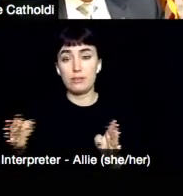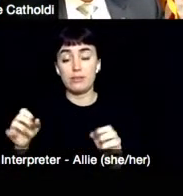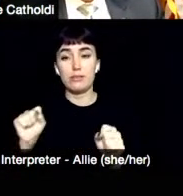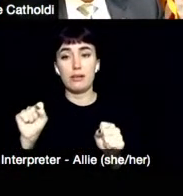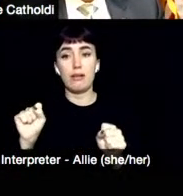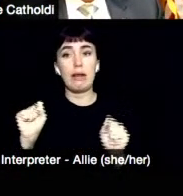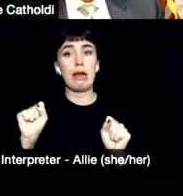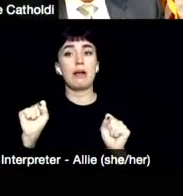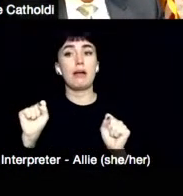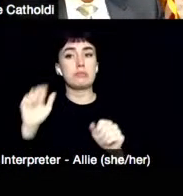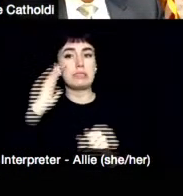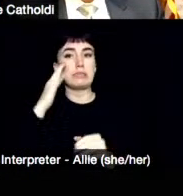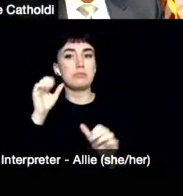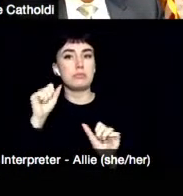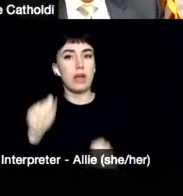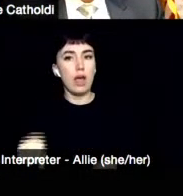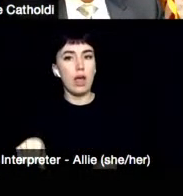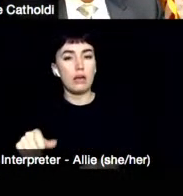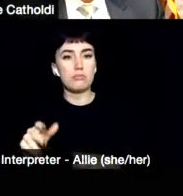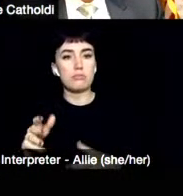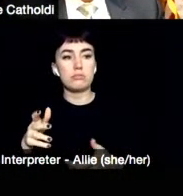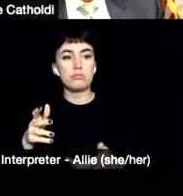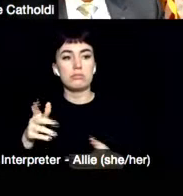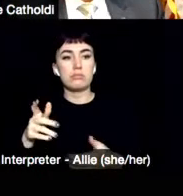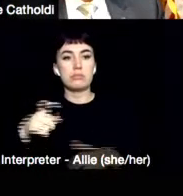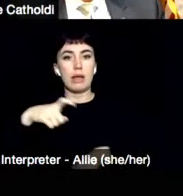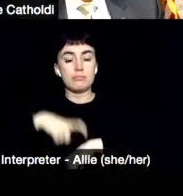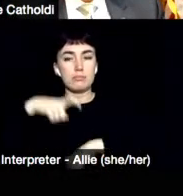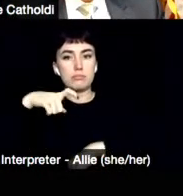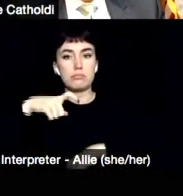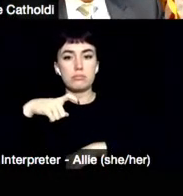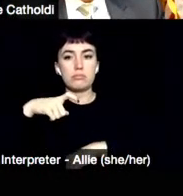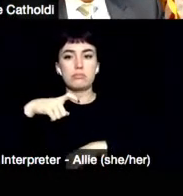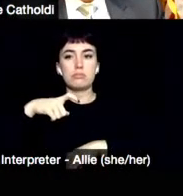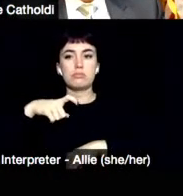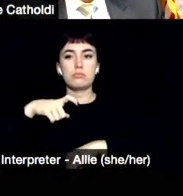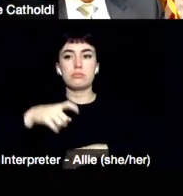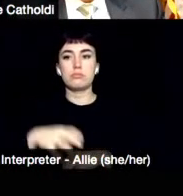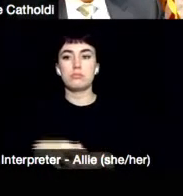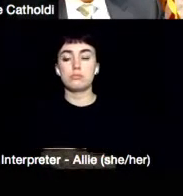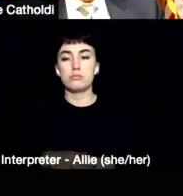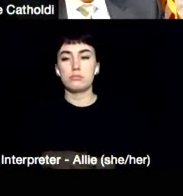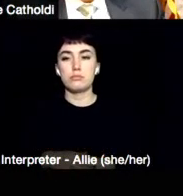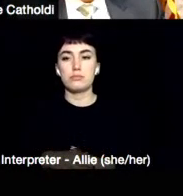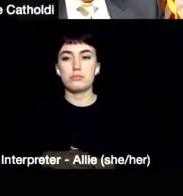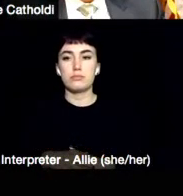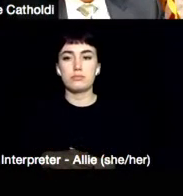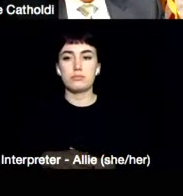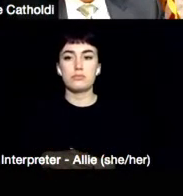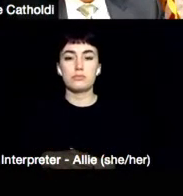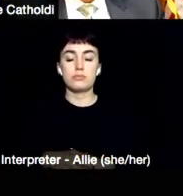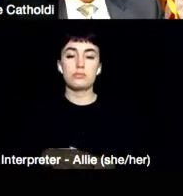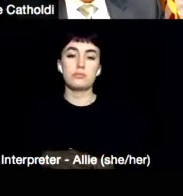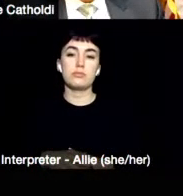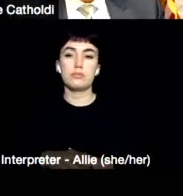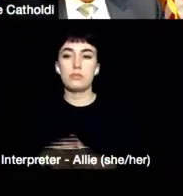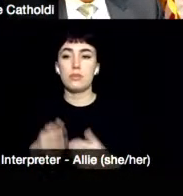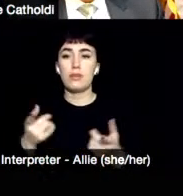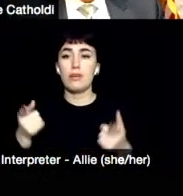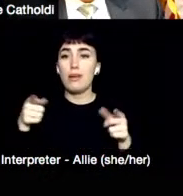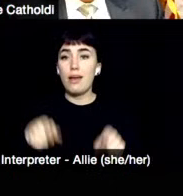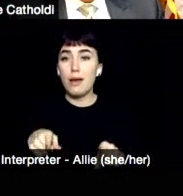it seems, timed to commence after exams